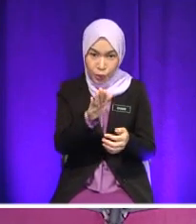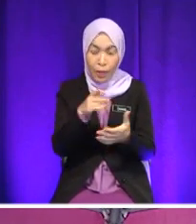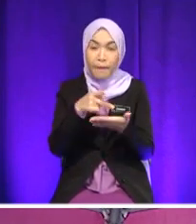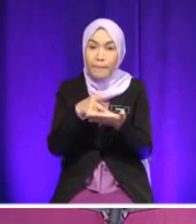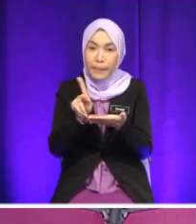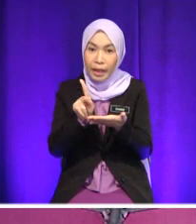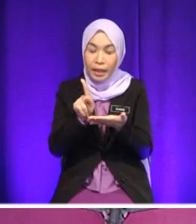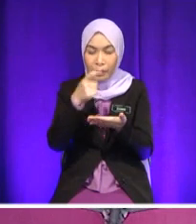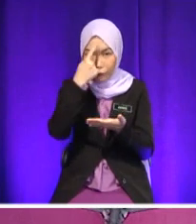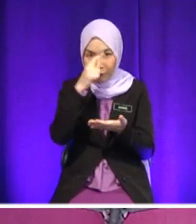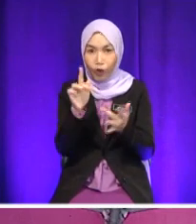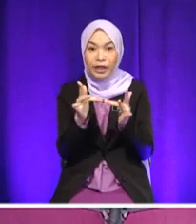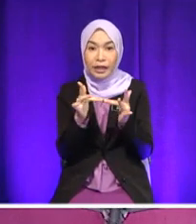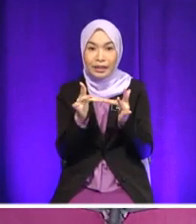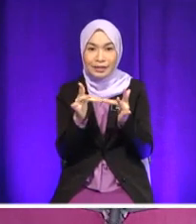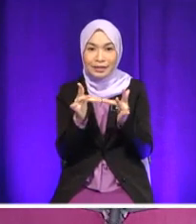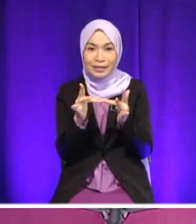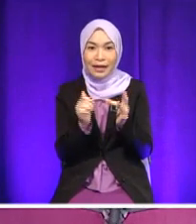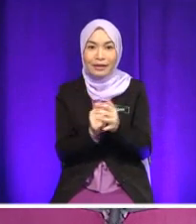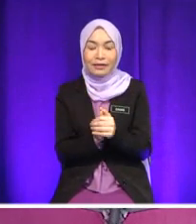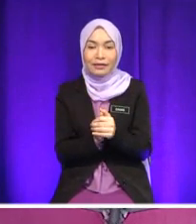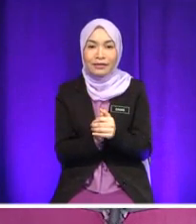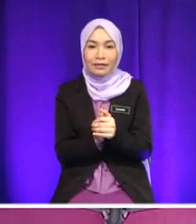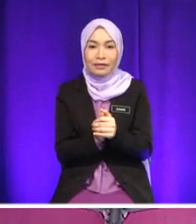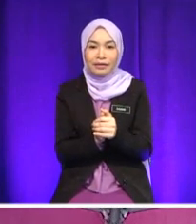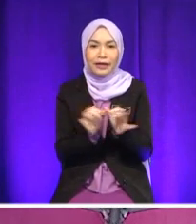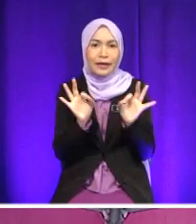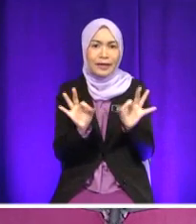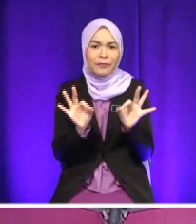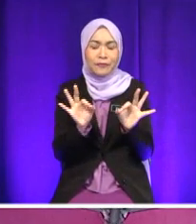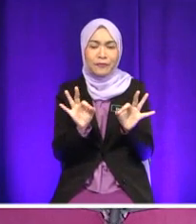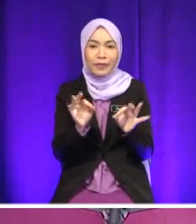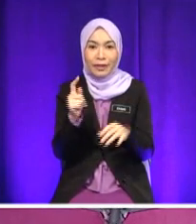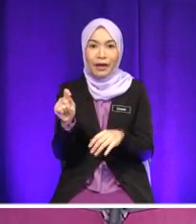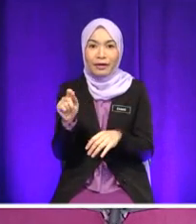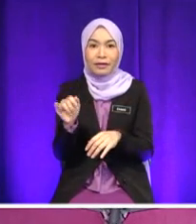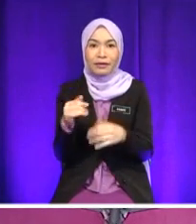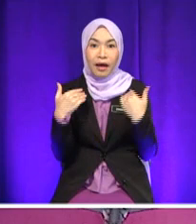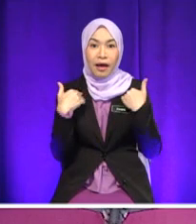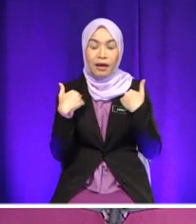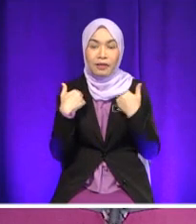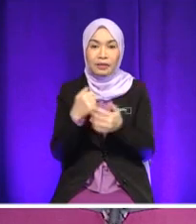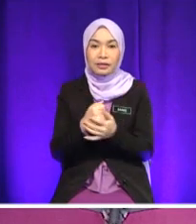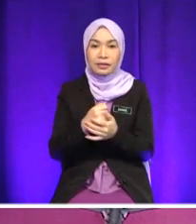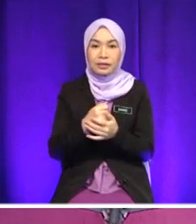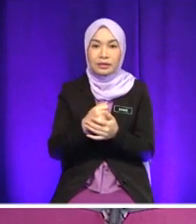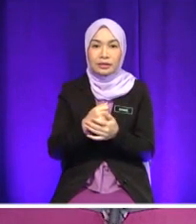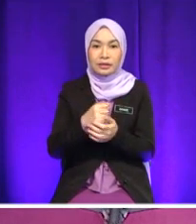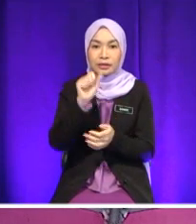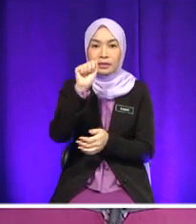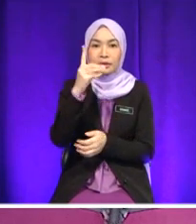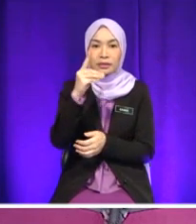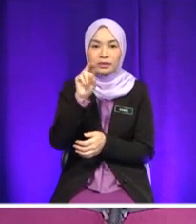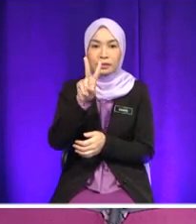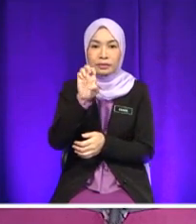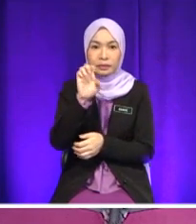networking sites if you don't want to see the advertisement, or you would just let the advertisement be there so that you can enjoy the